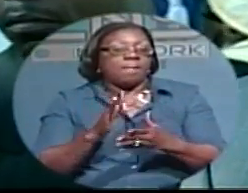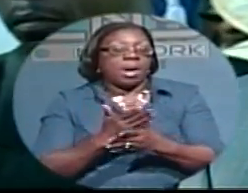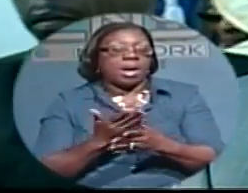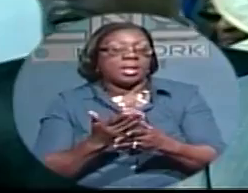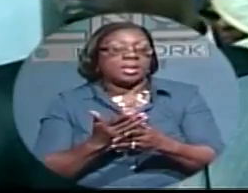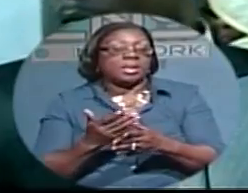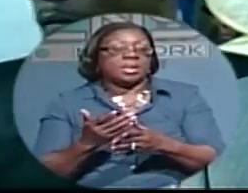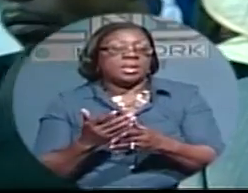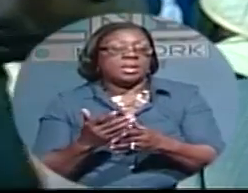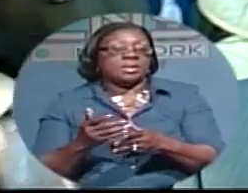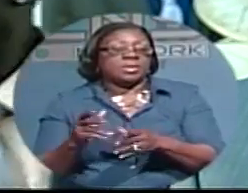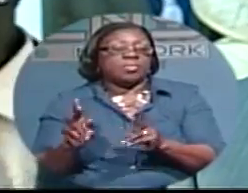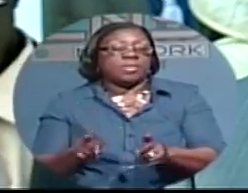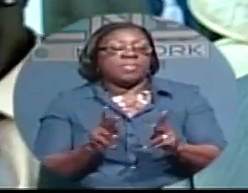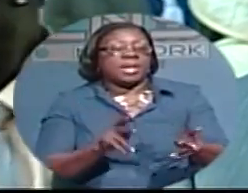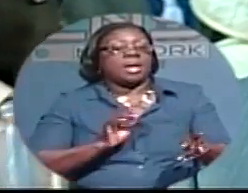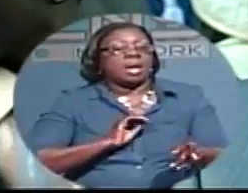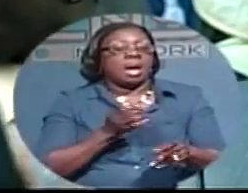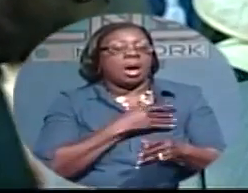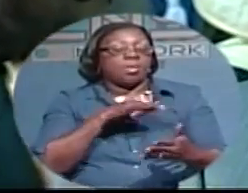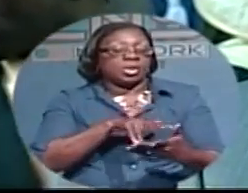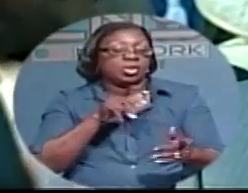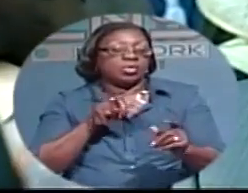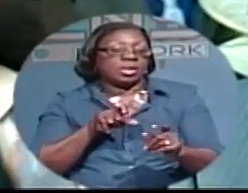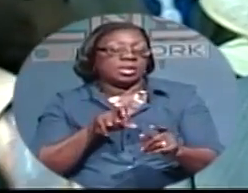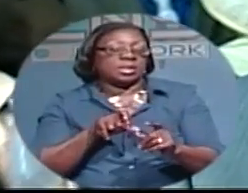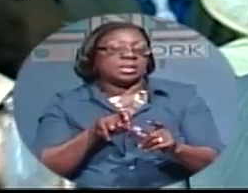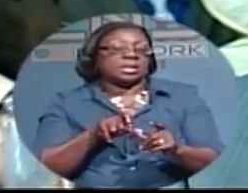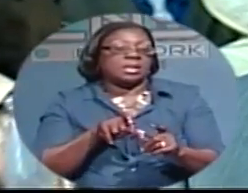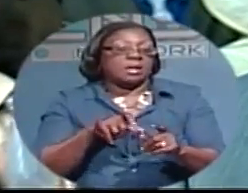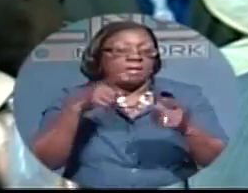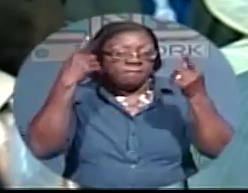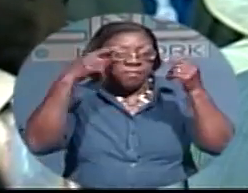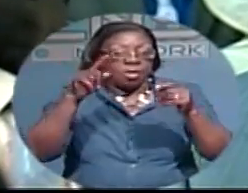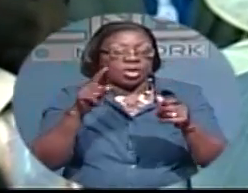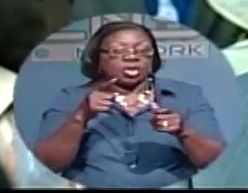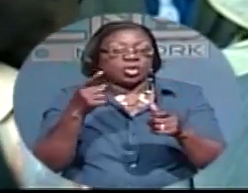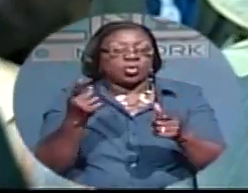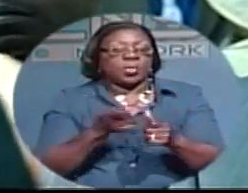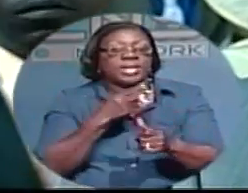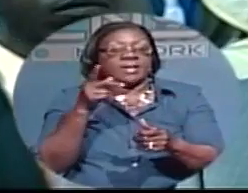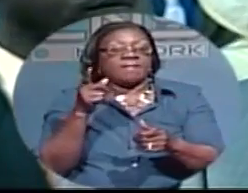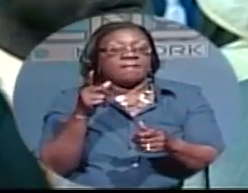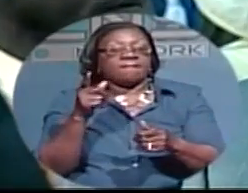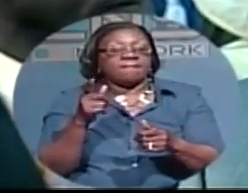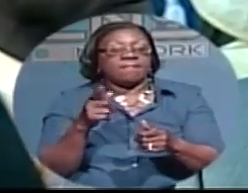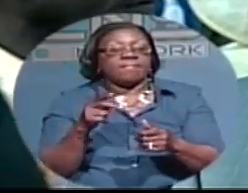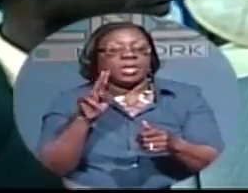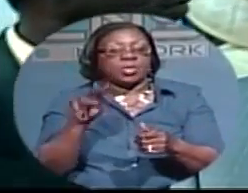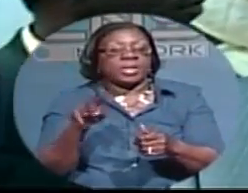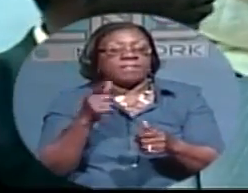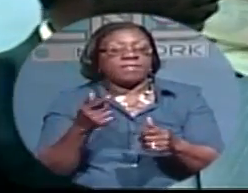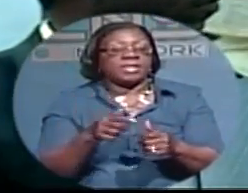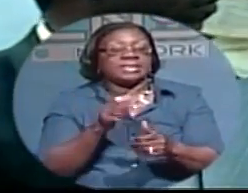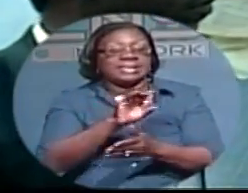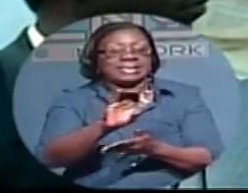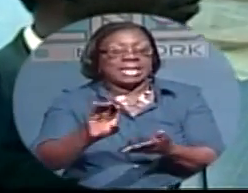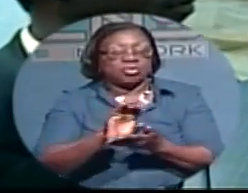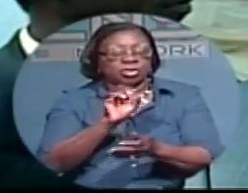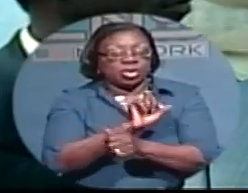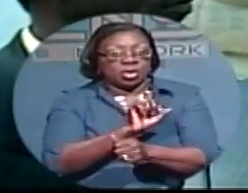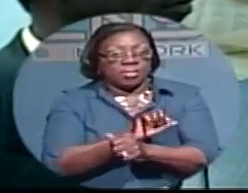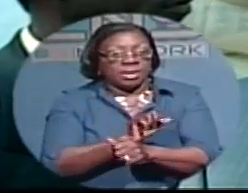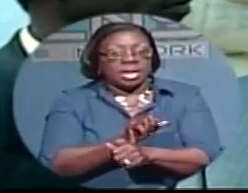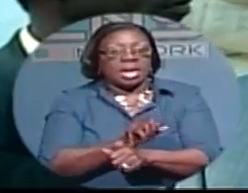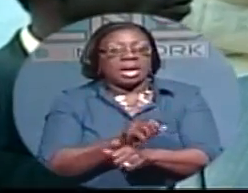prepare not only our students for 21st century job, but we also have sufficient training in place so that we